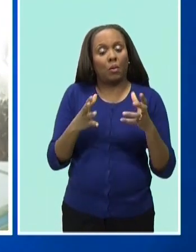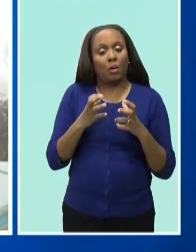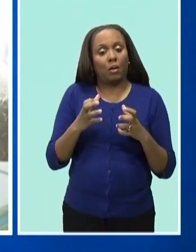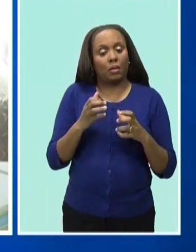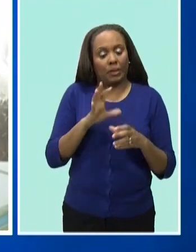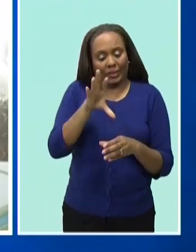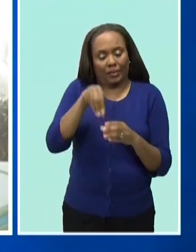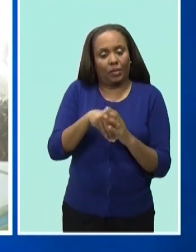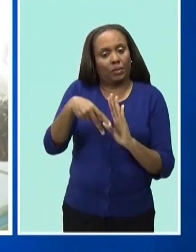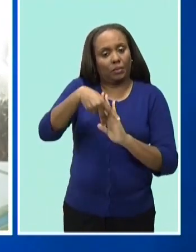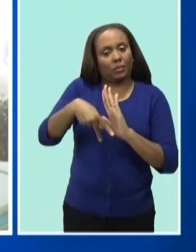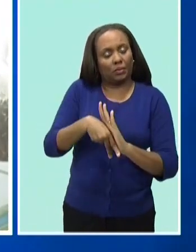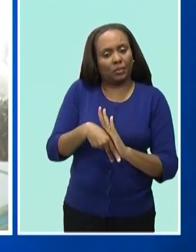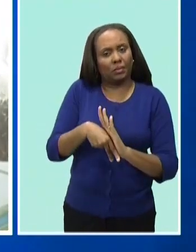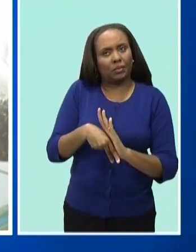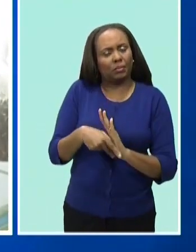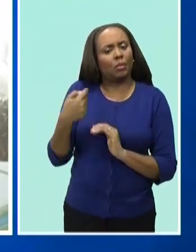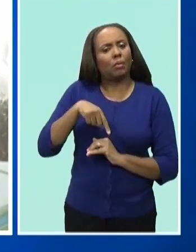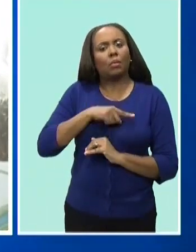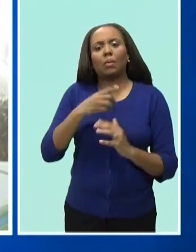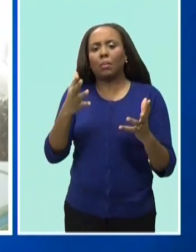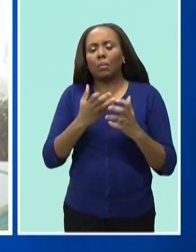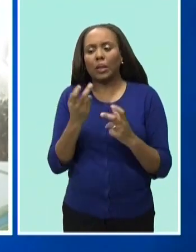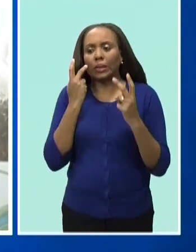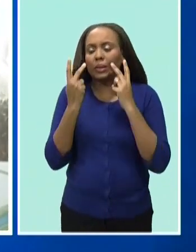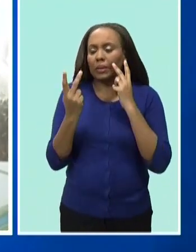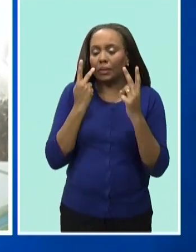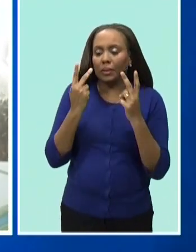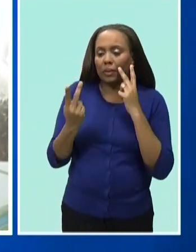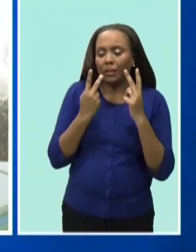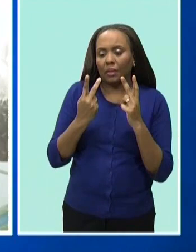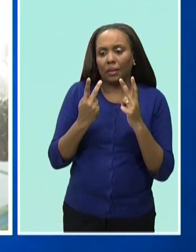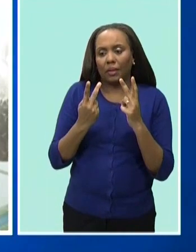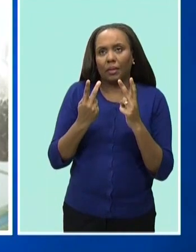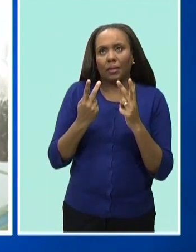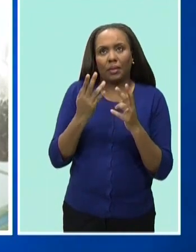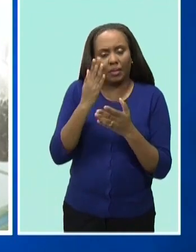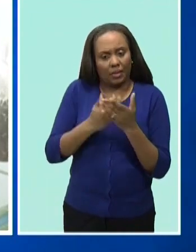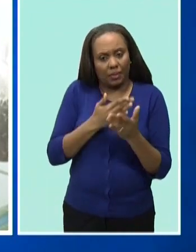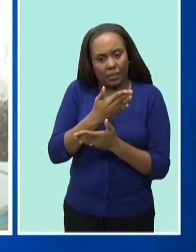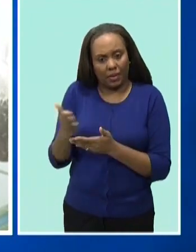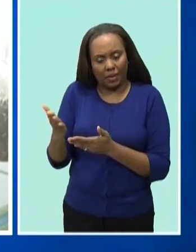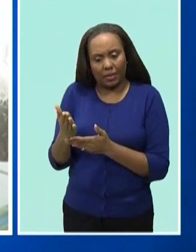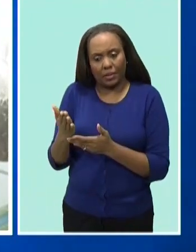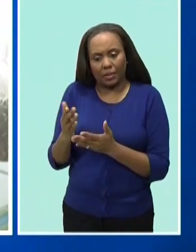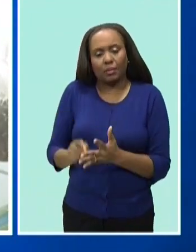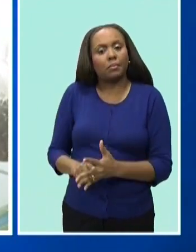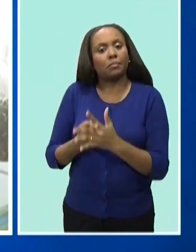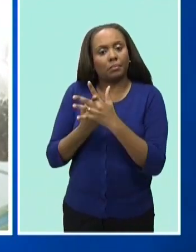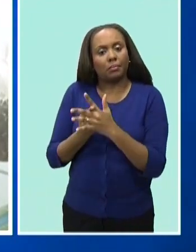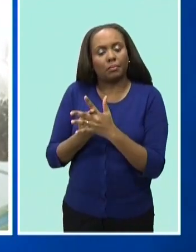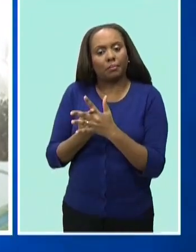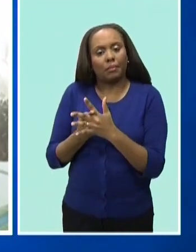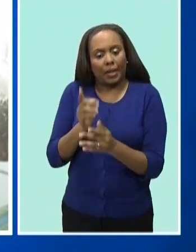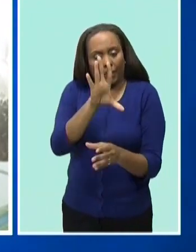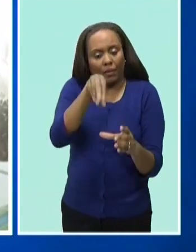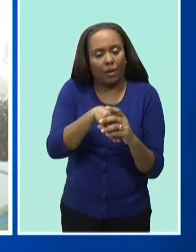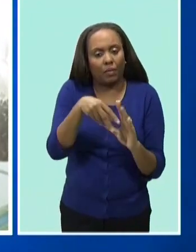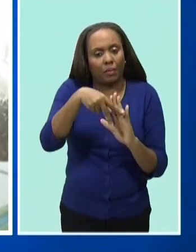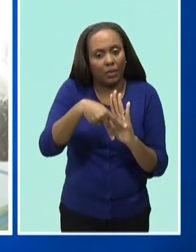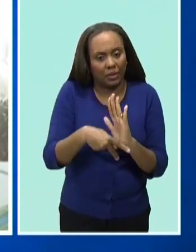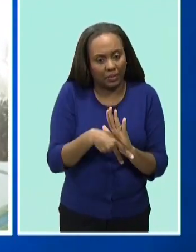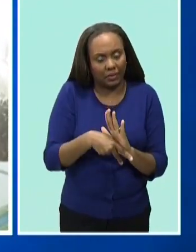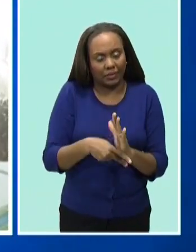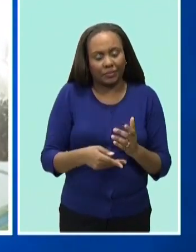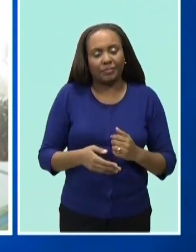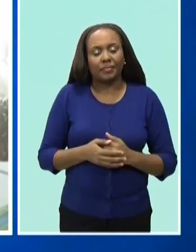policy. Recognizing that there are some things that we need to do that we probably are not doing, then we need to ensure that the policies speak